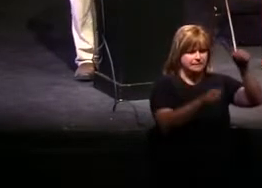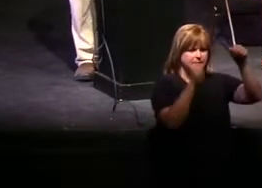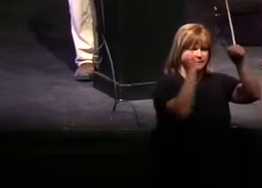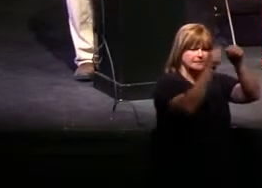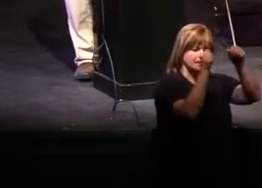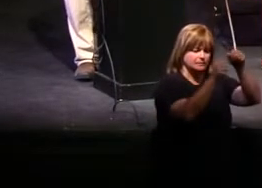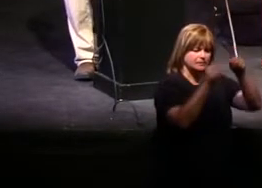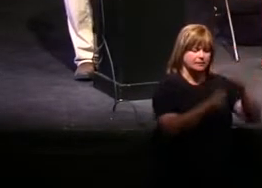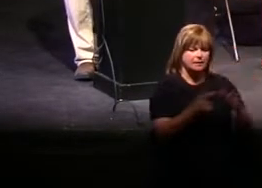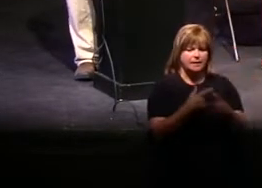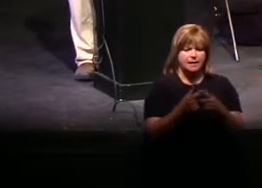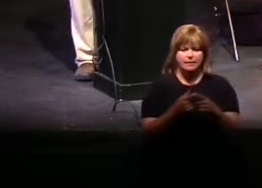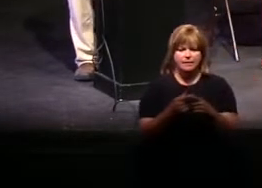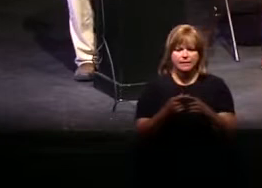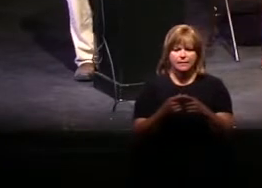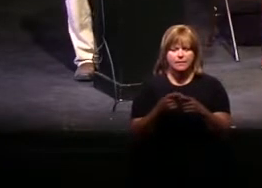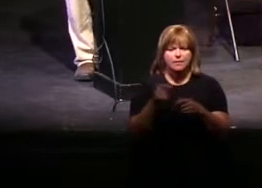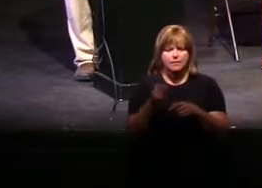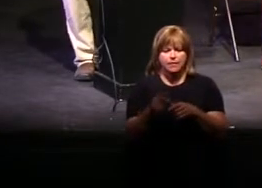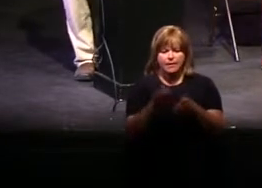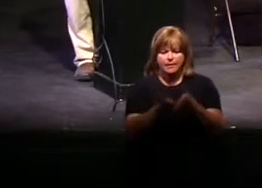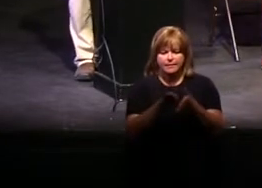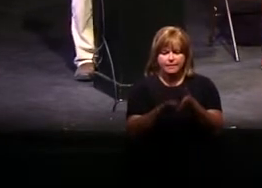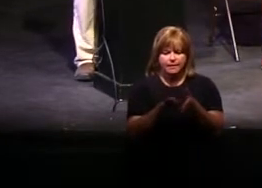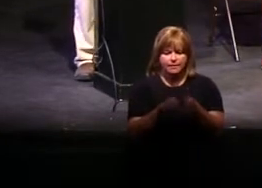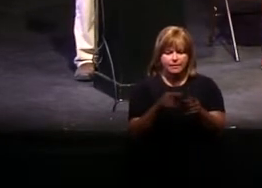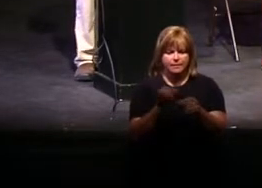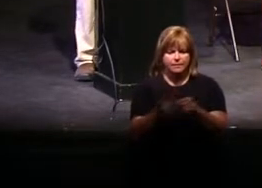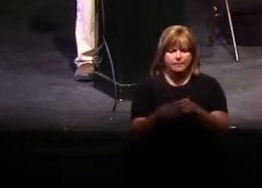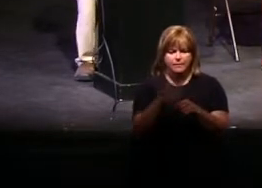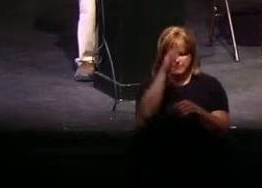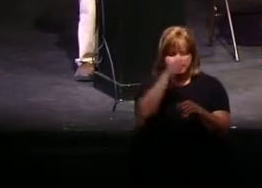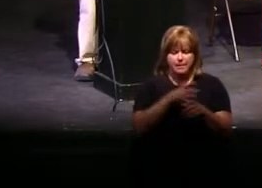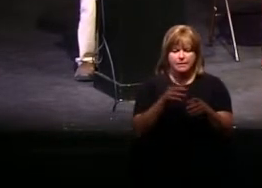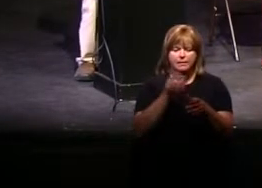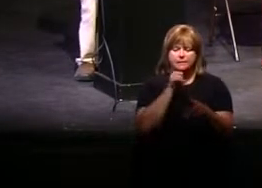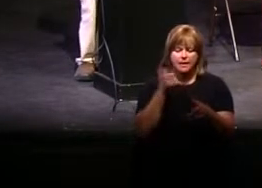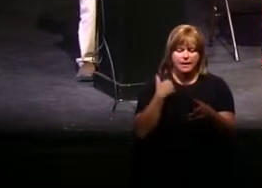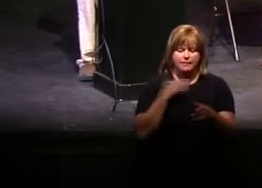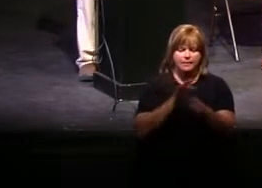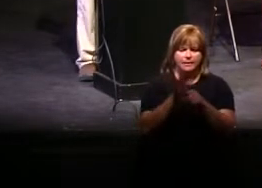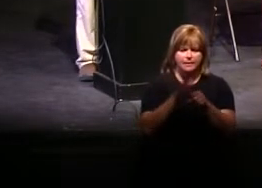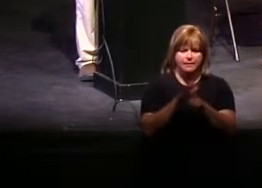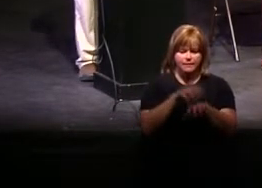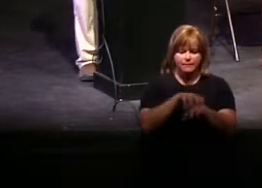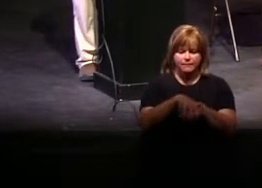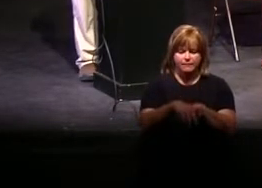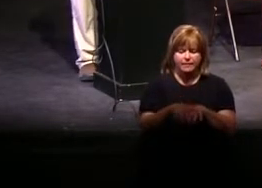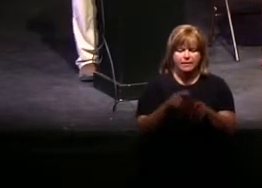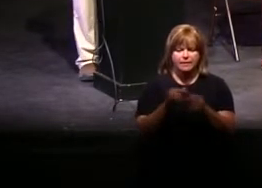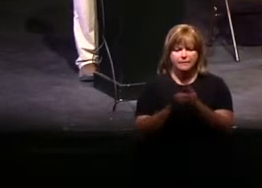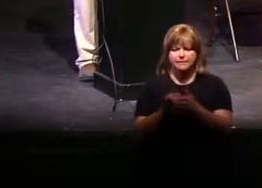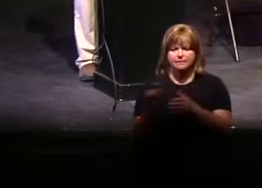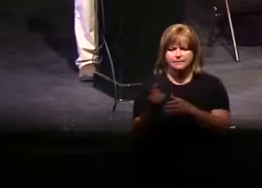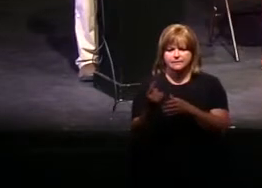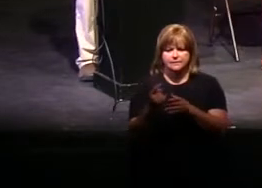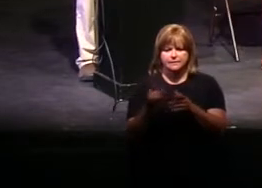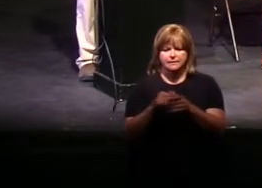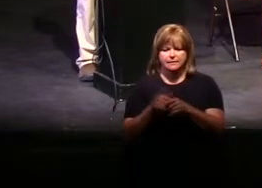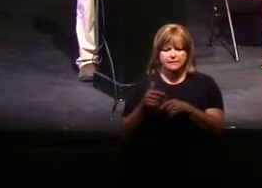Bruised Woman County, of men missing one or more fingers, Single Finger Wave County,